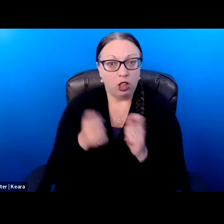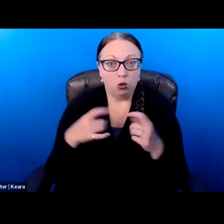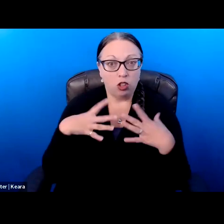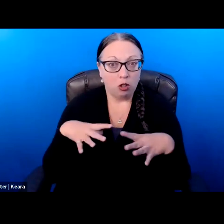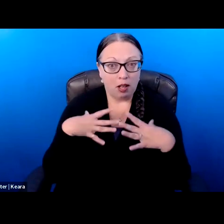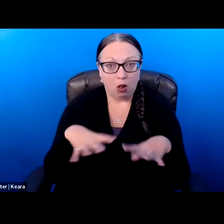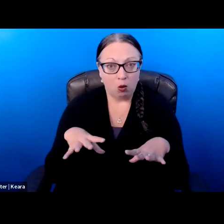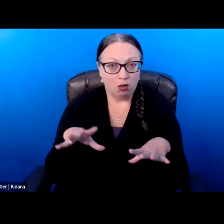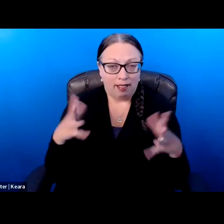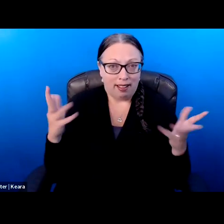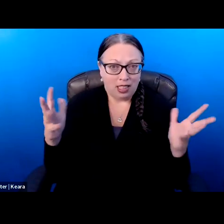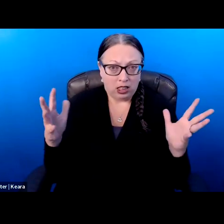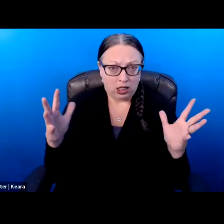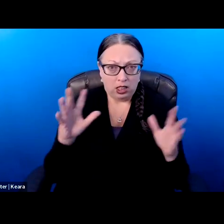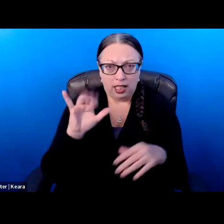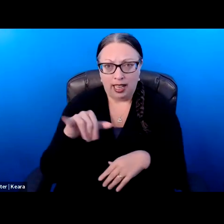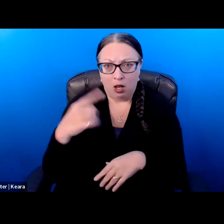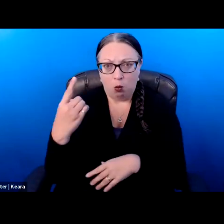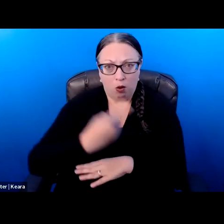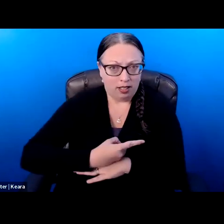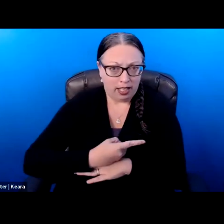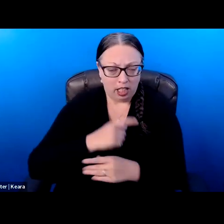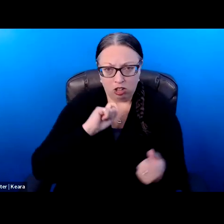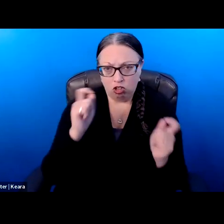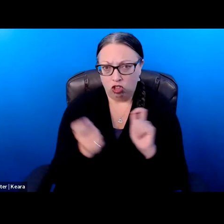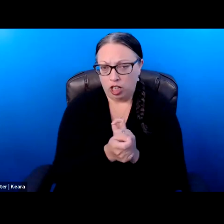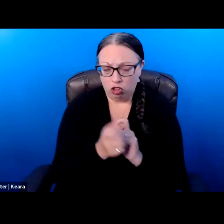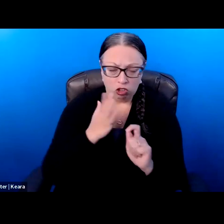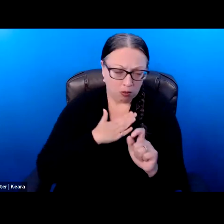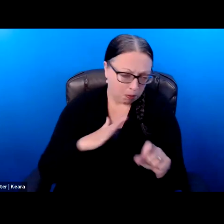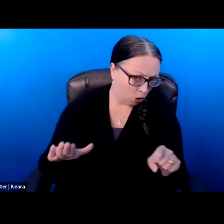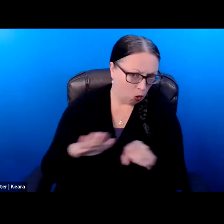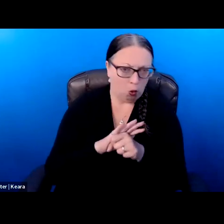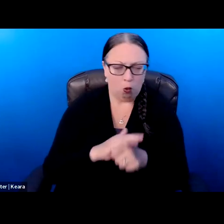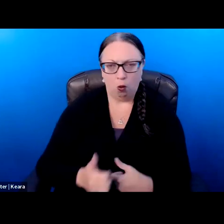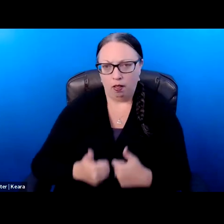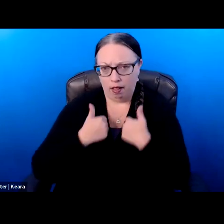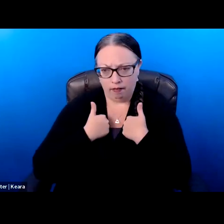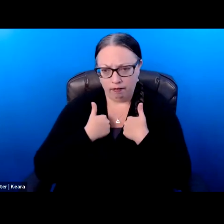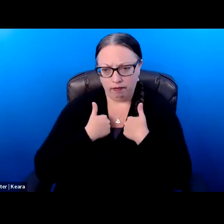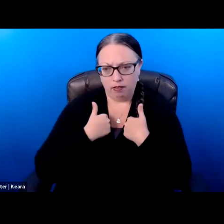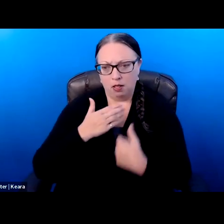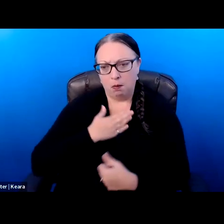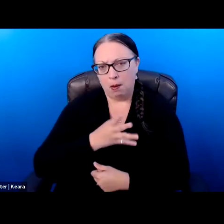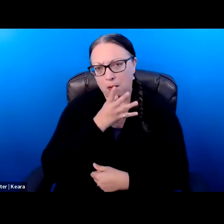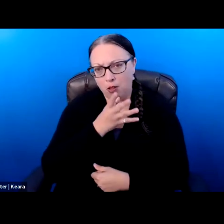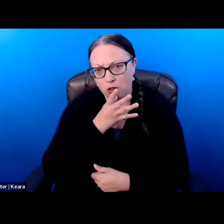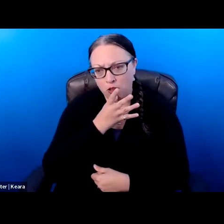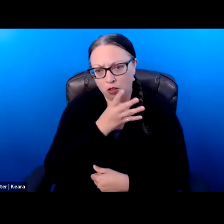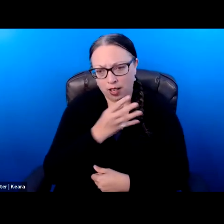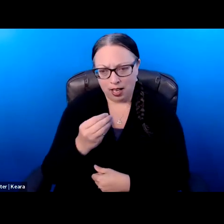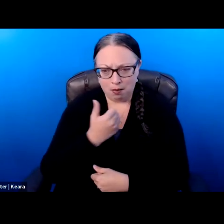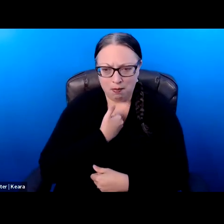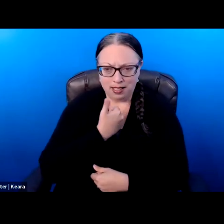one day, changed the entire trajectory of my life. And my mother and I became home